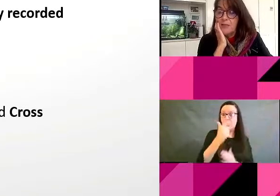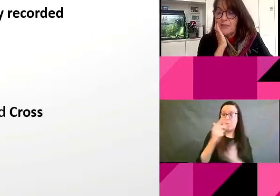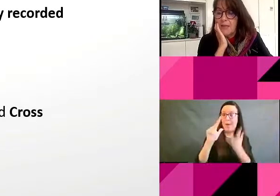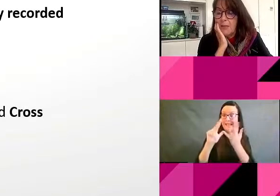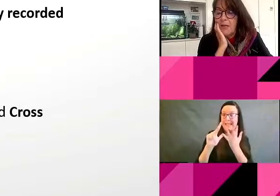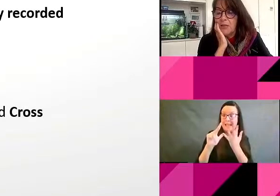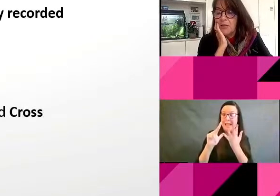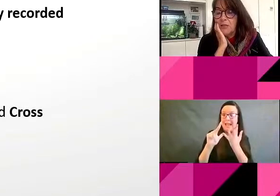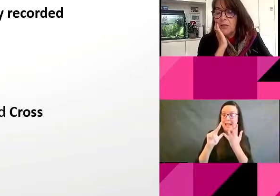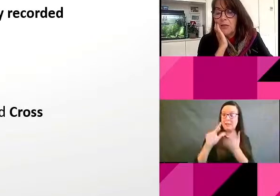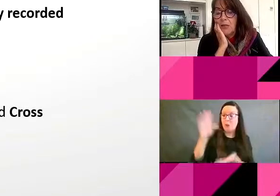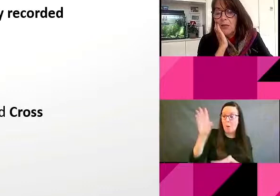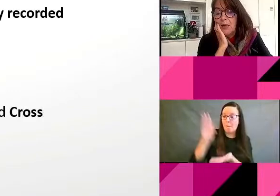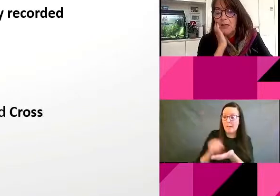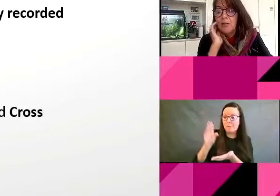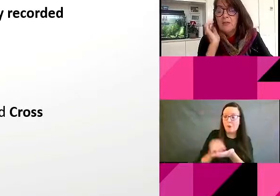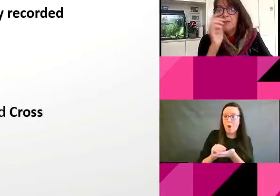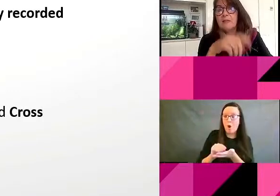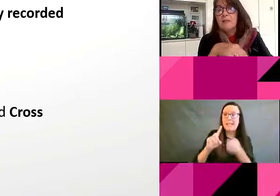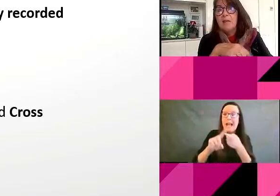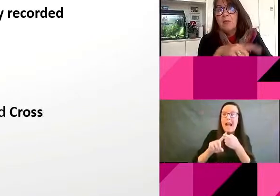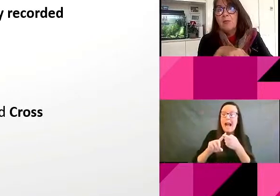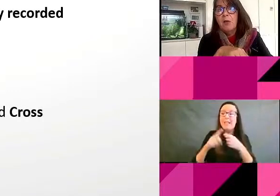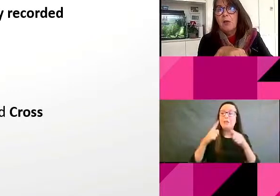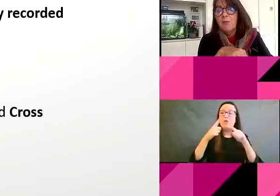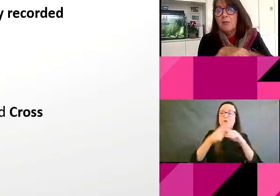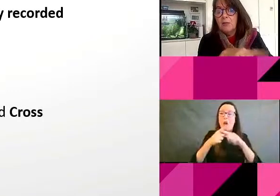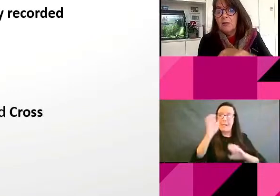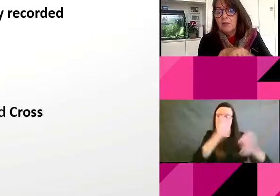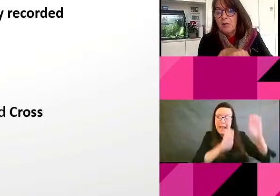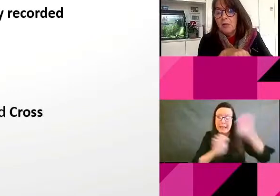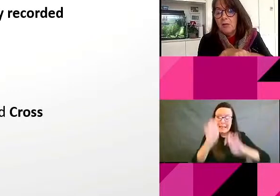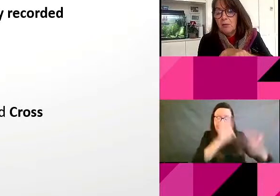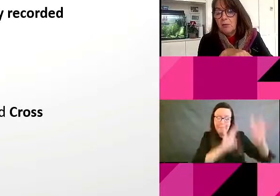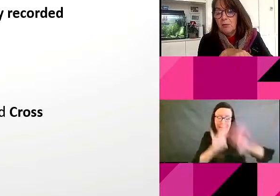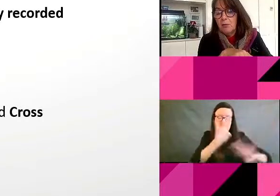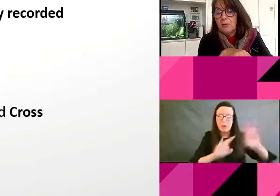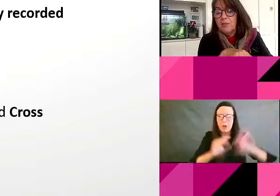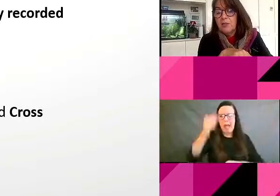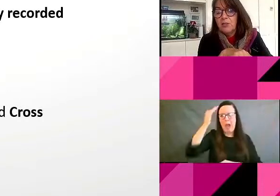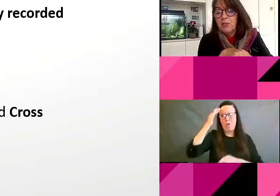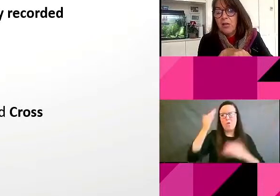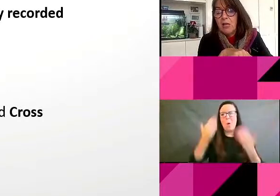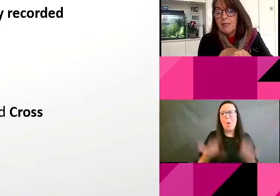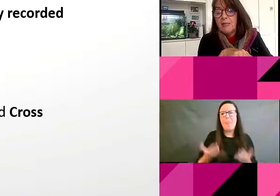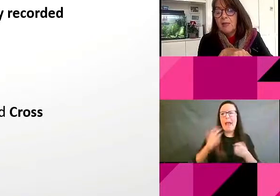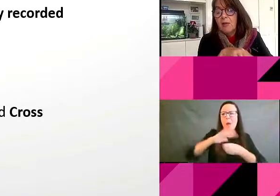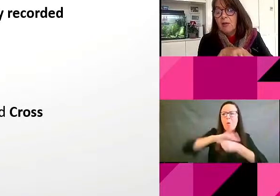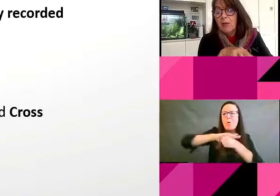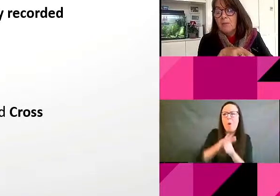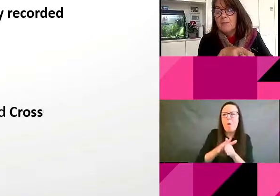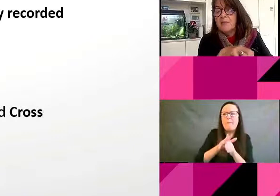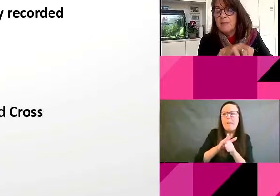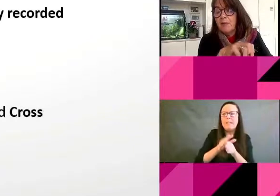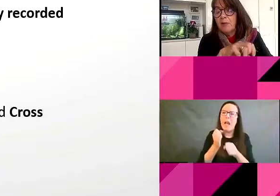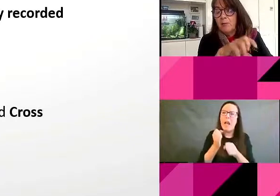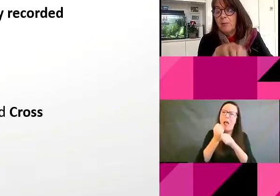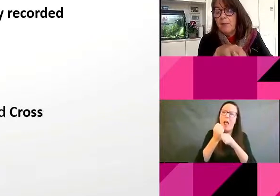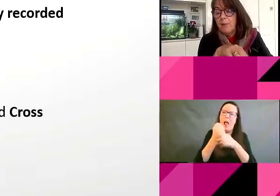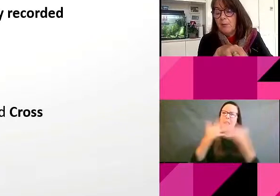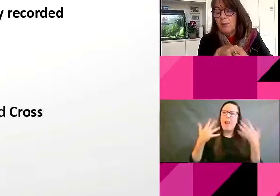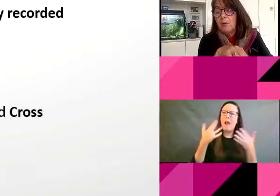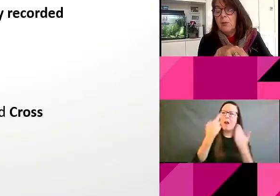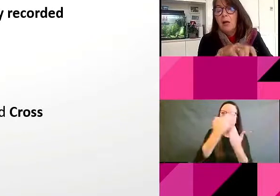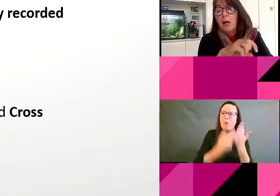pre-recording cross-examination. And I notice in this time of COVID, because a lot of our courts have been shut, some